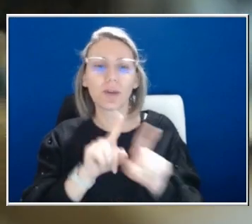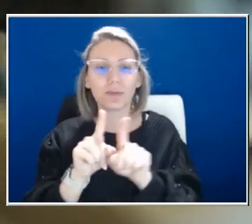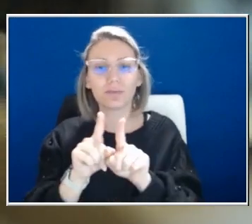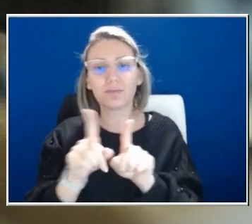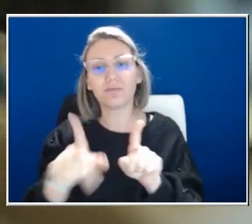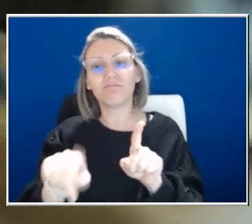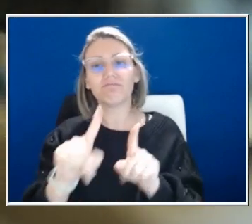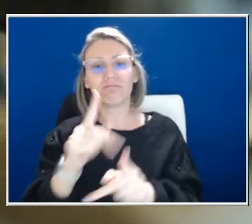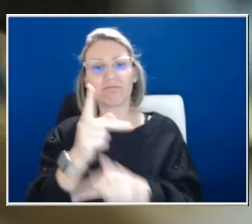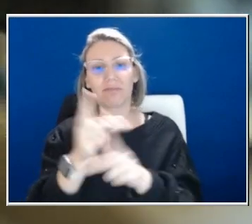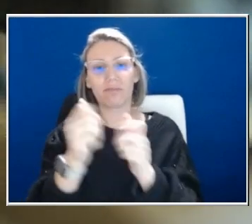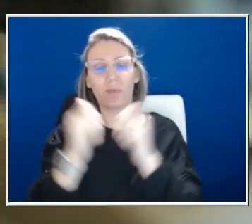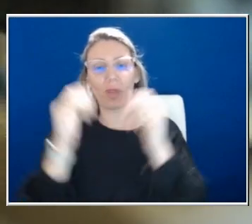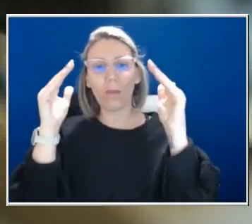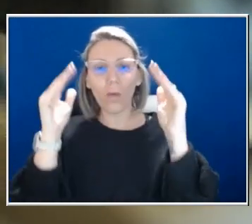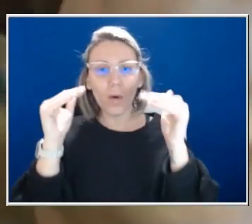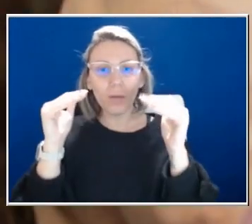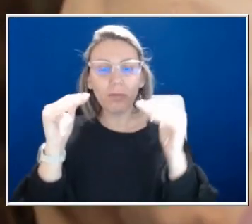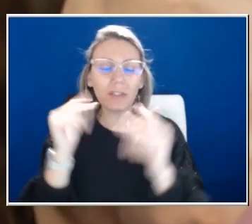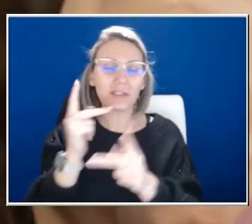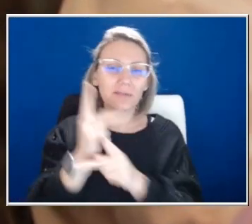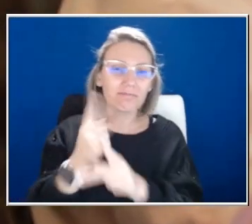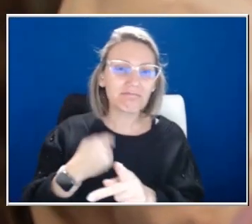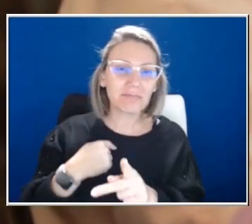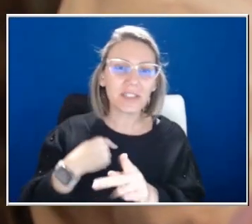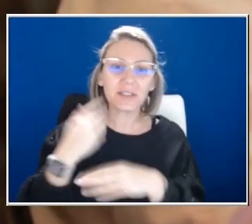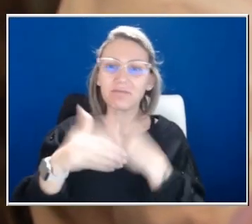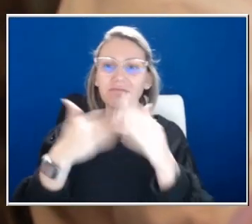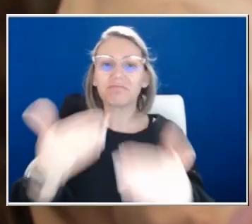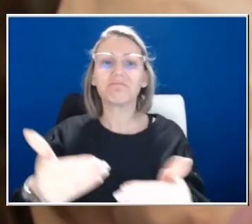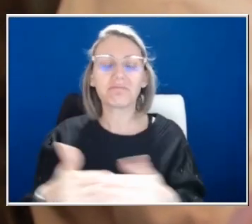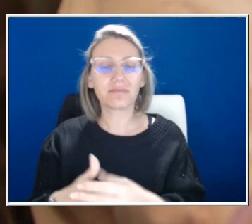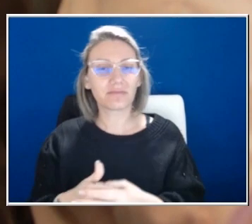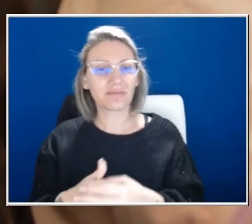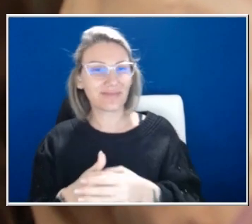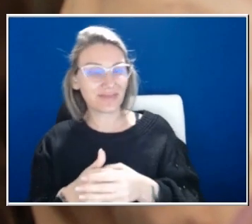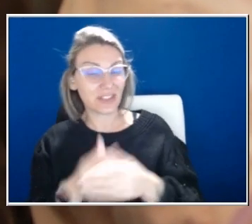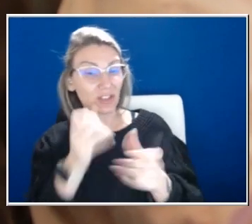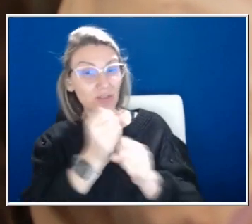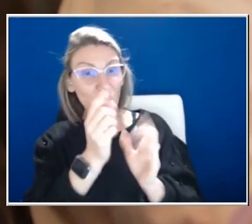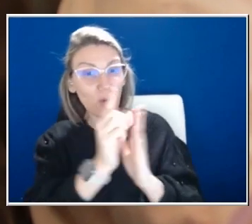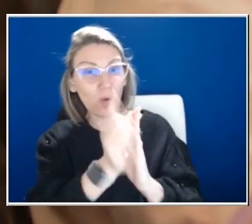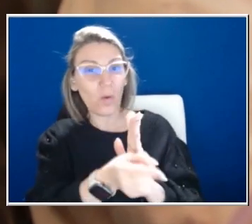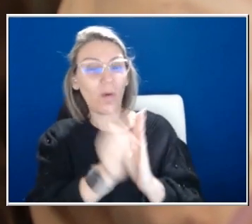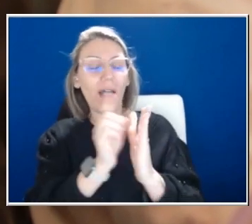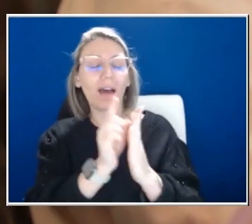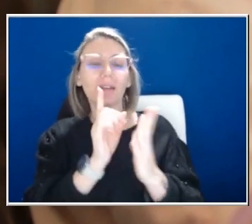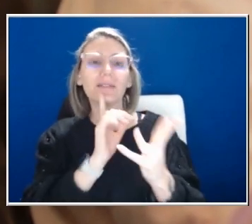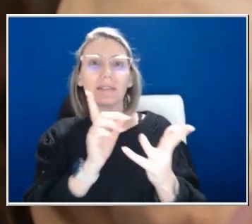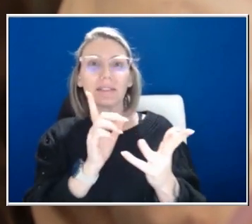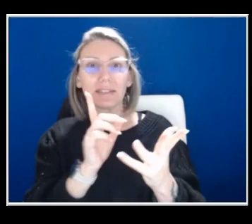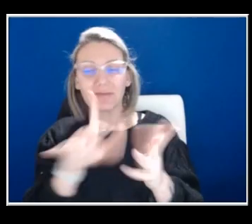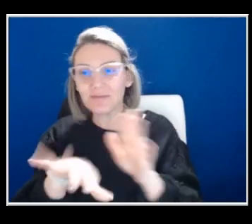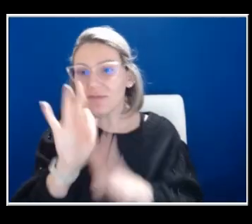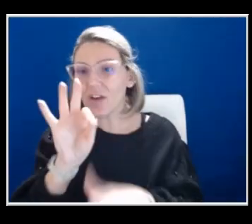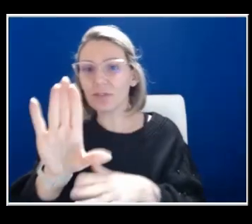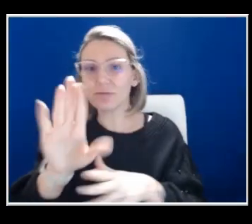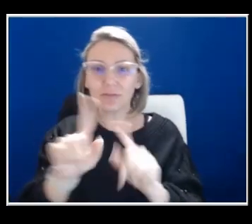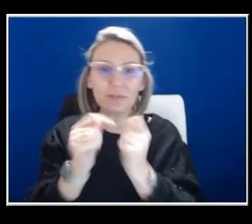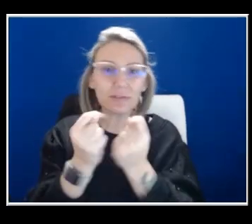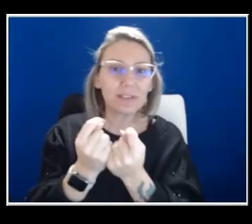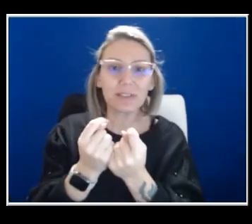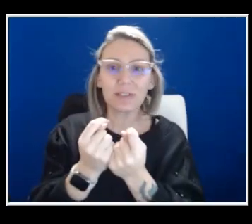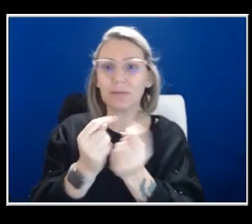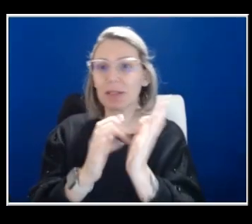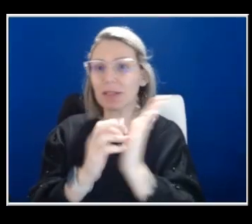hope, and they kept me moving forward. It took her a while to reach her beloved team at the Cancer Center. When Yolanda was first diagnosed